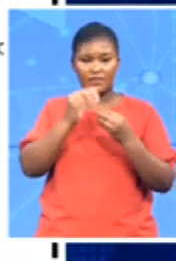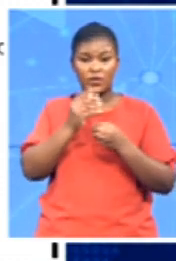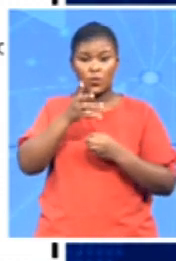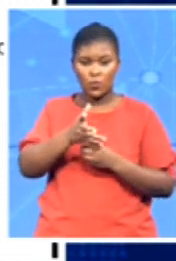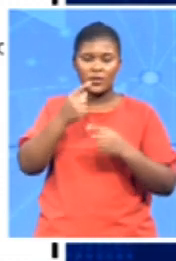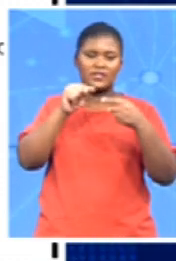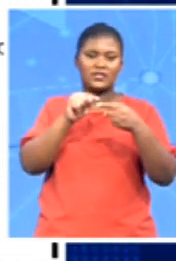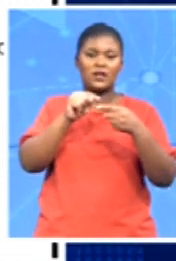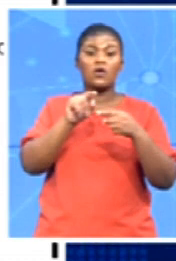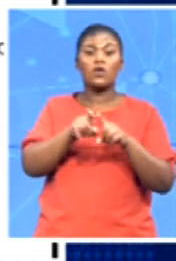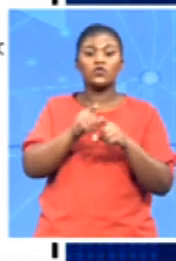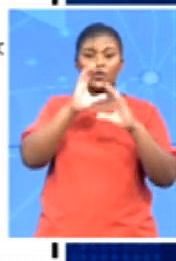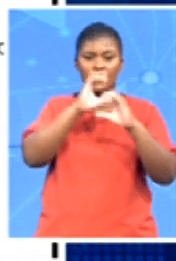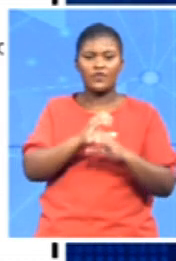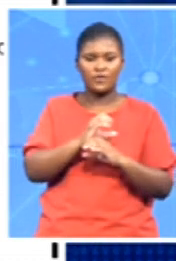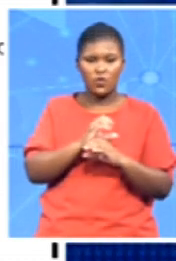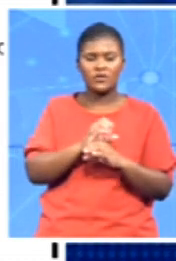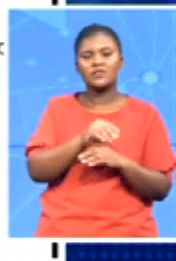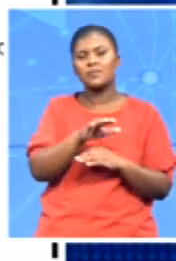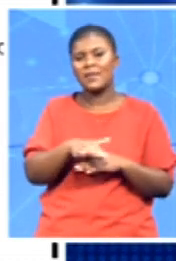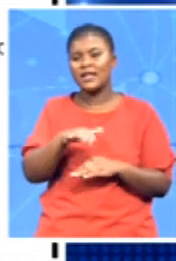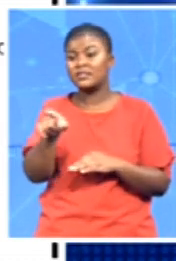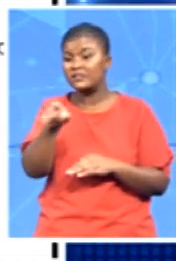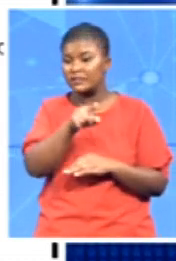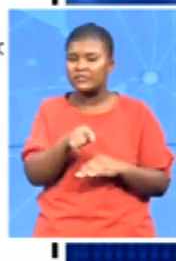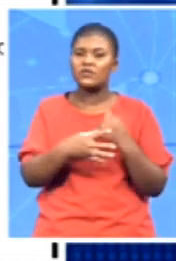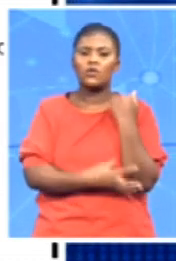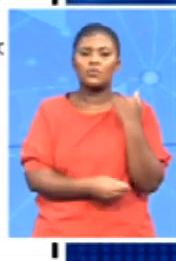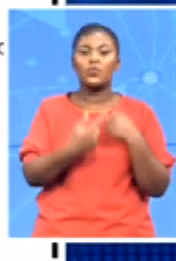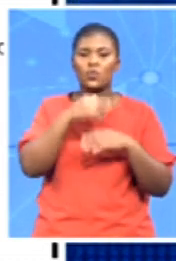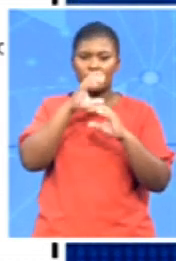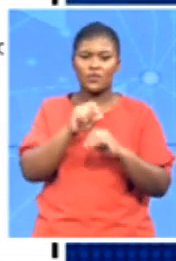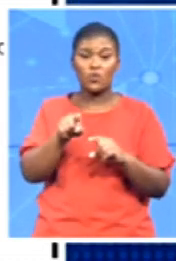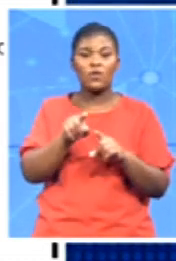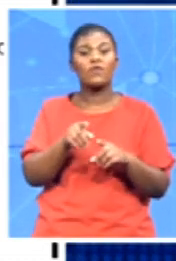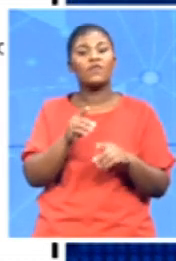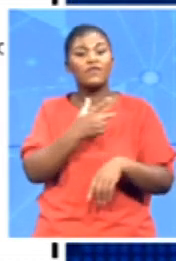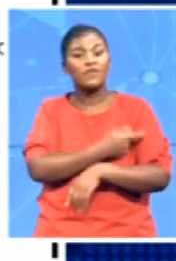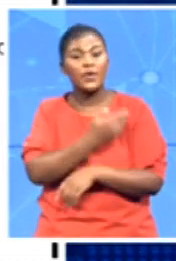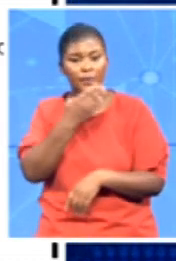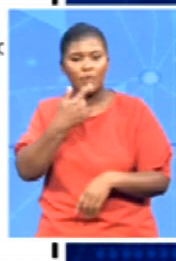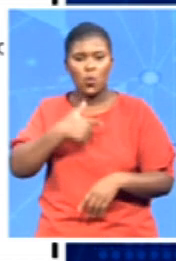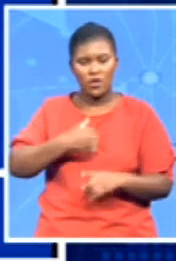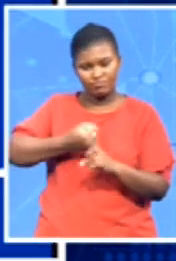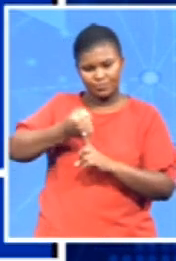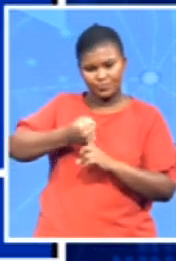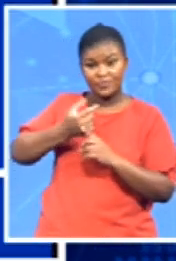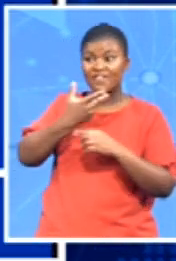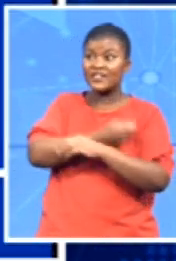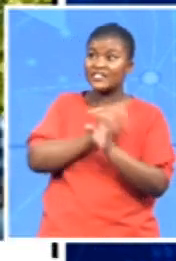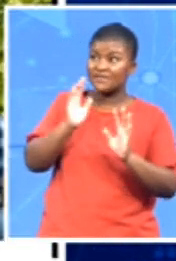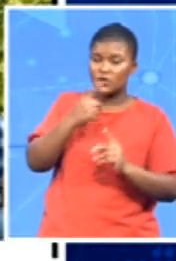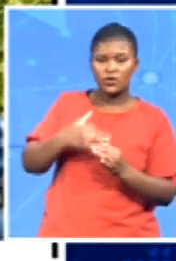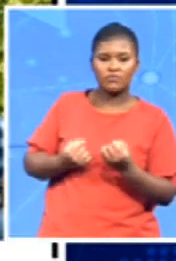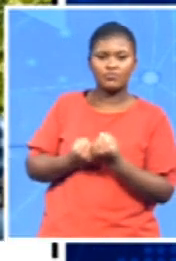coverage and more vulnerability. We will reach the unvaccinated, and we promote boosters in the ones most vulnerable.